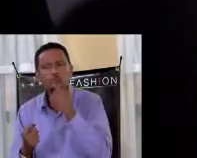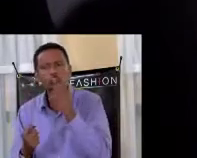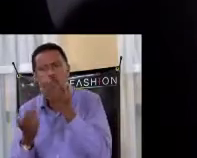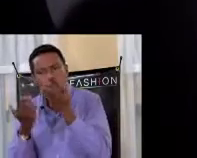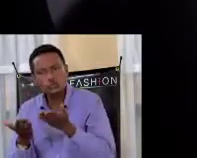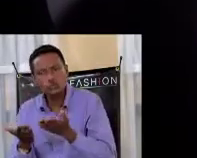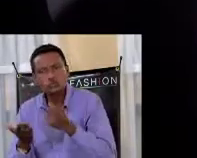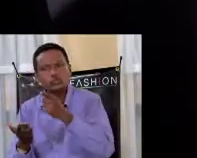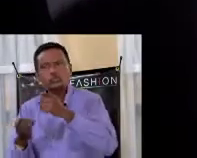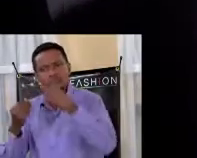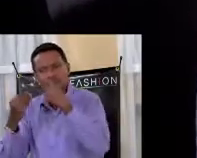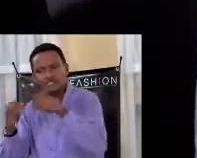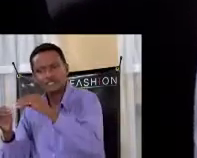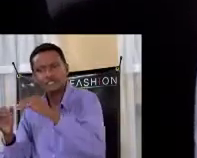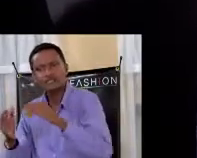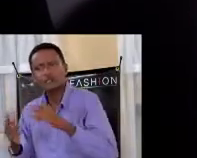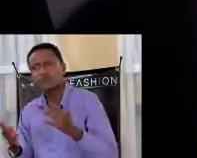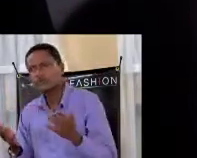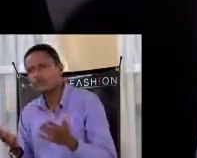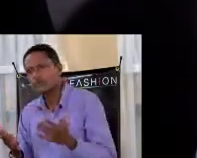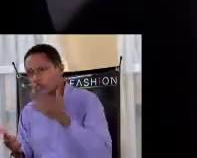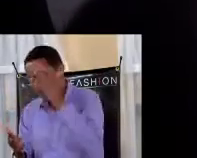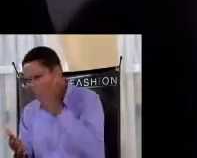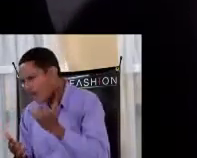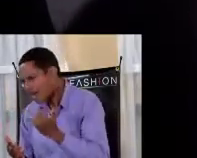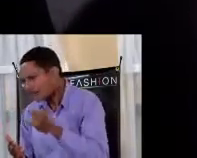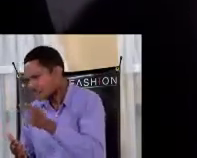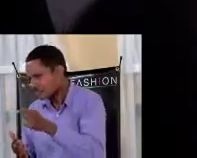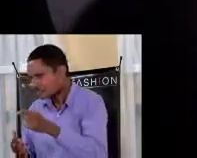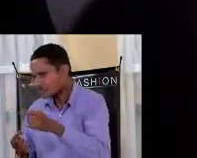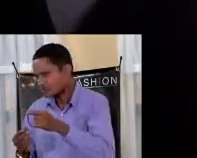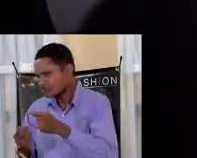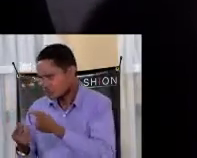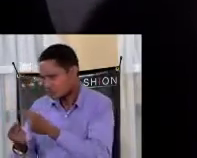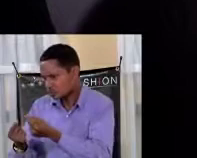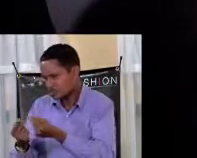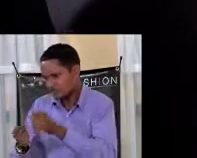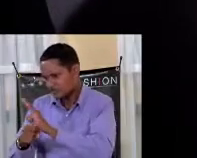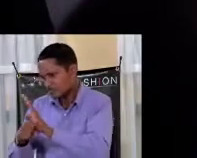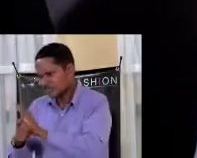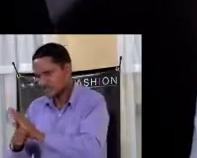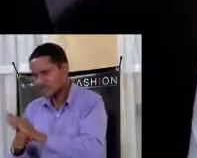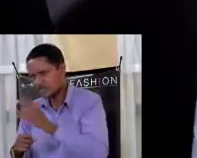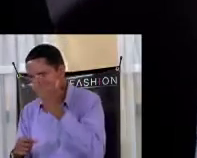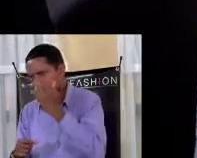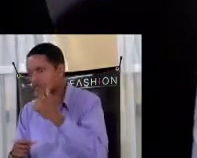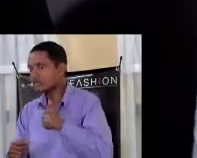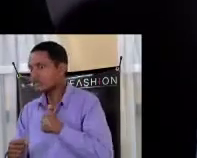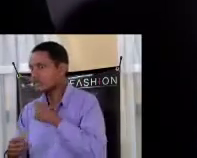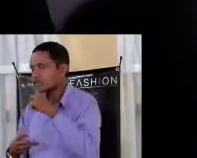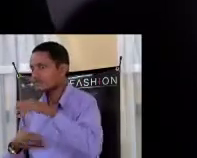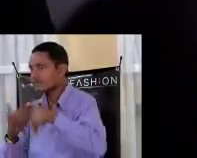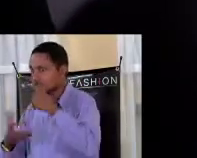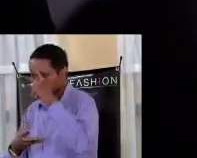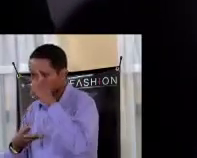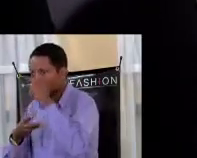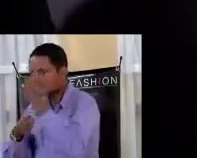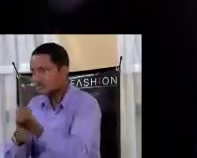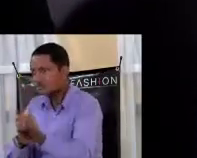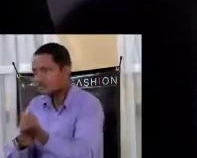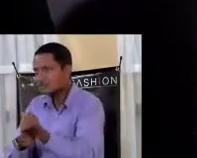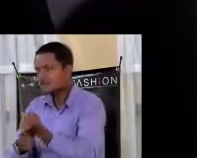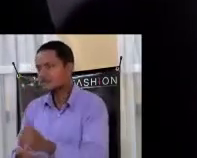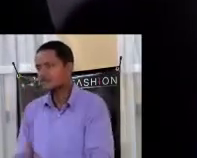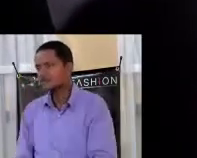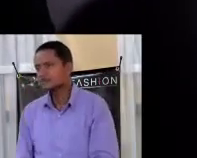doing this thing to trust you, right? Now, just an extension of that conversation was, you know,